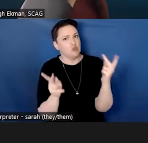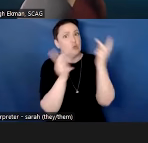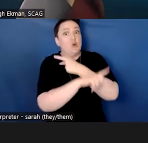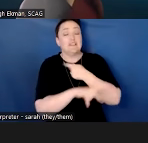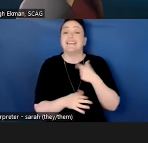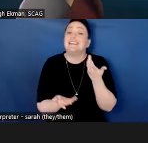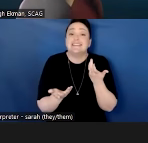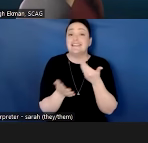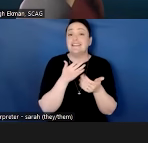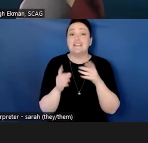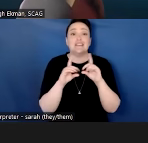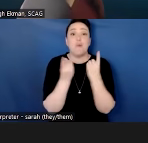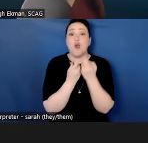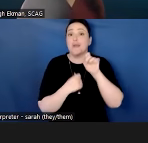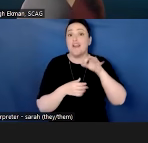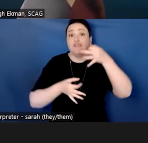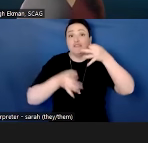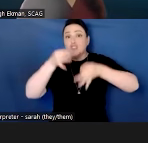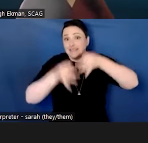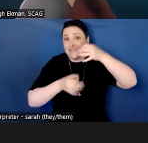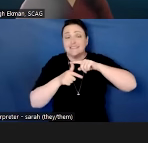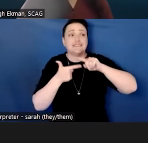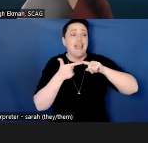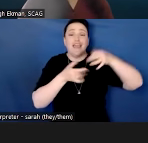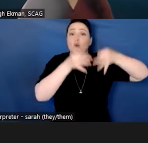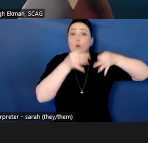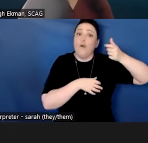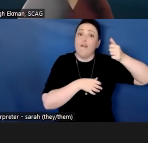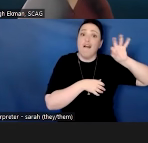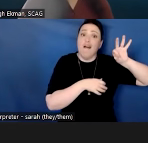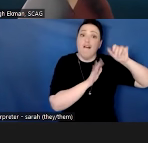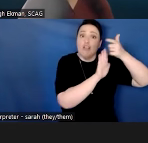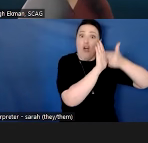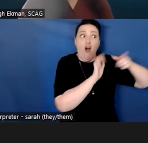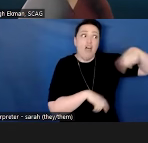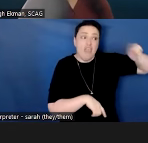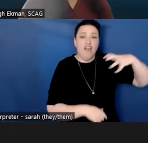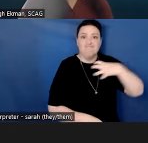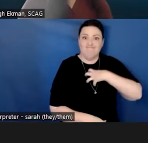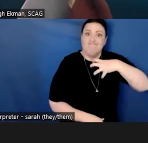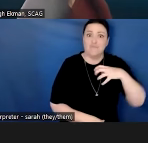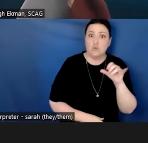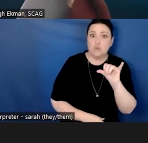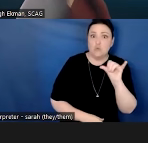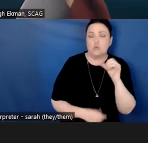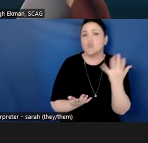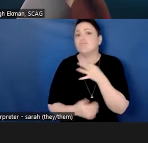Justice and the courts of law are complaining about it. So I didn't know if you had a comment for that.